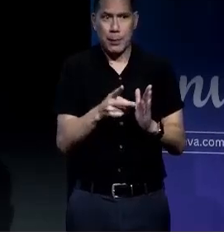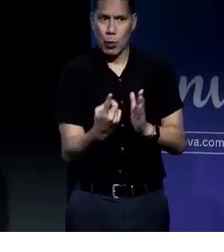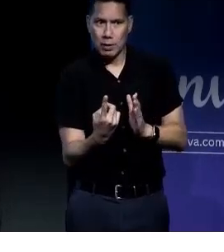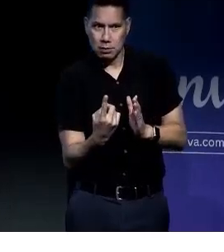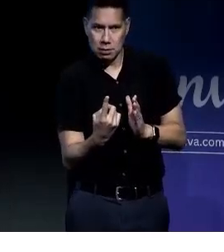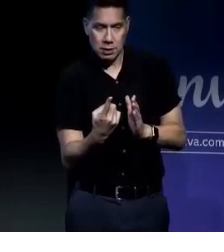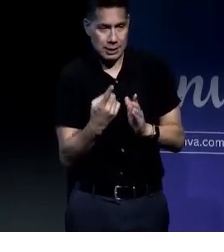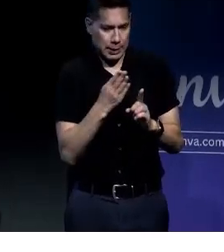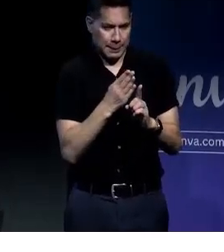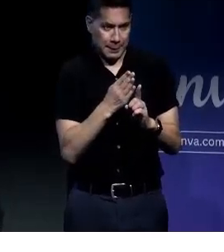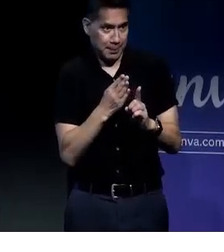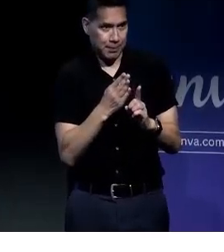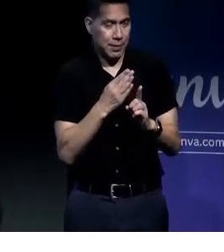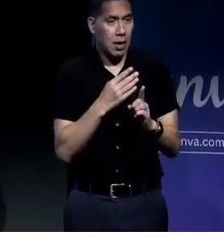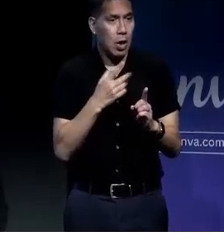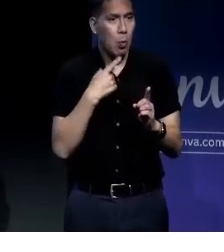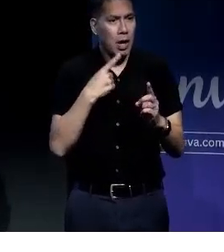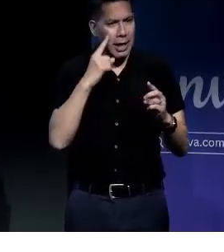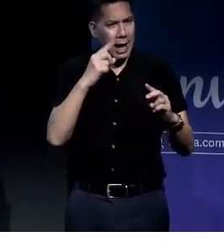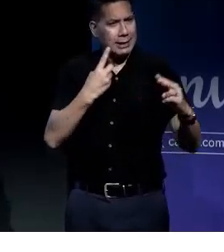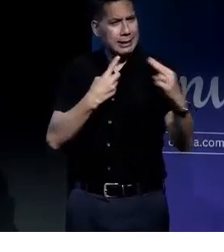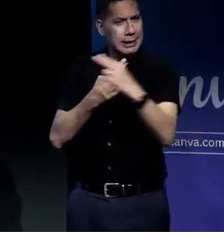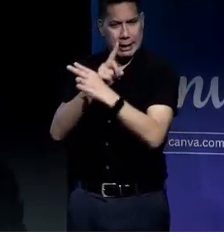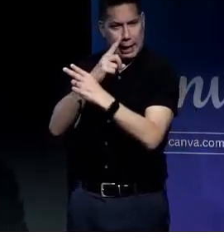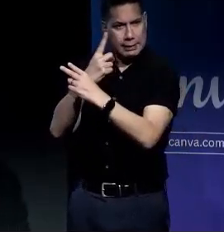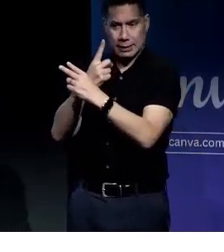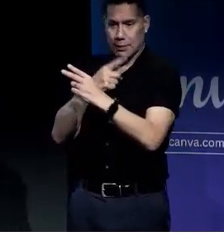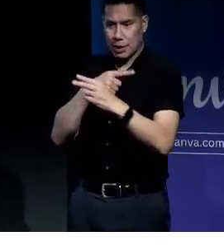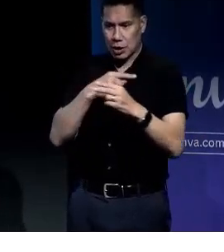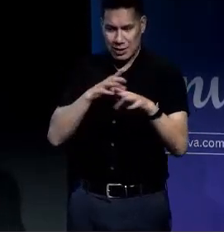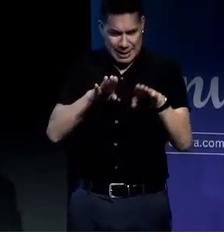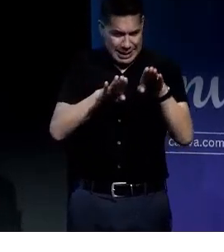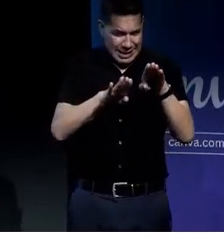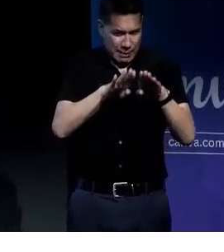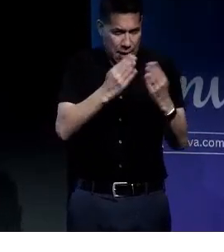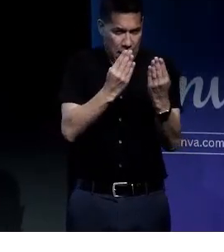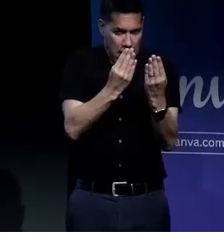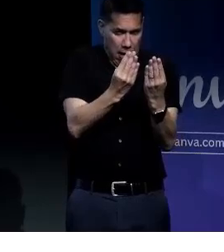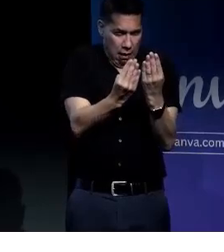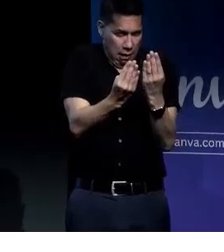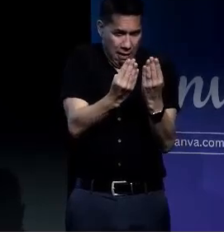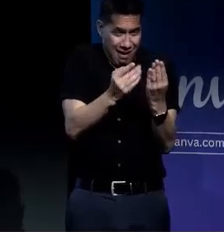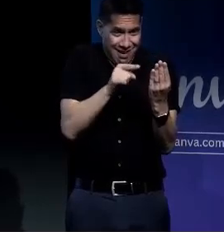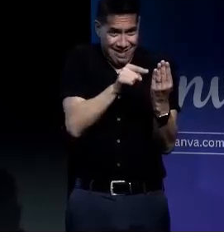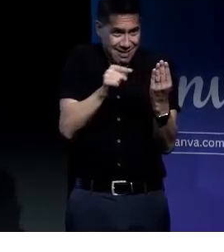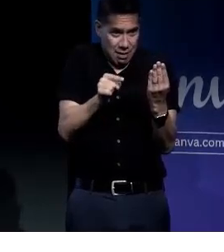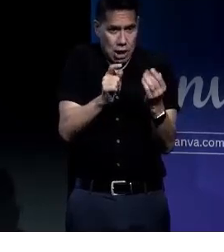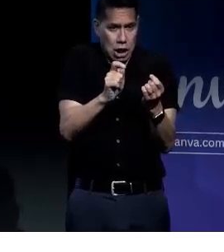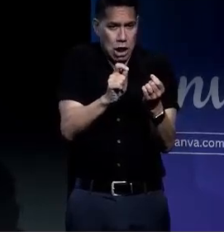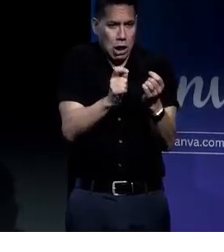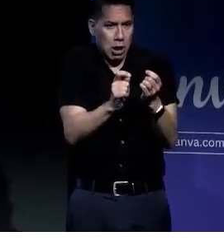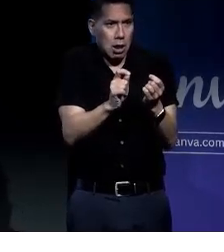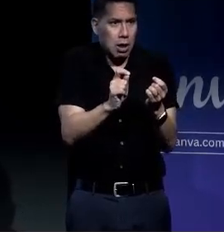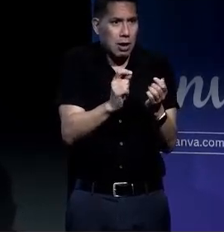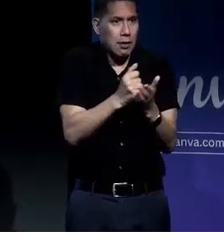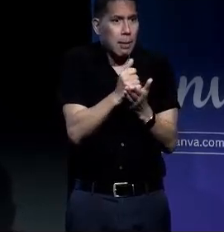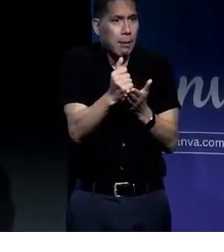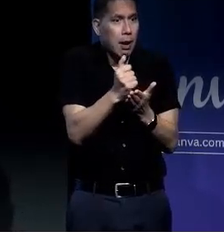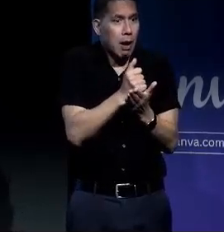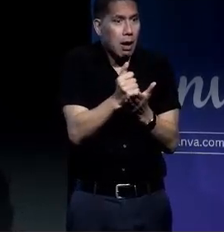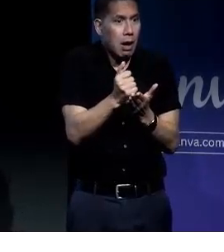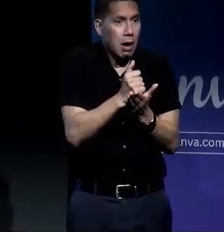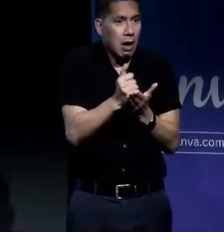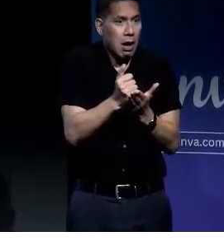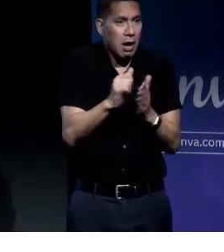even see anything in some of these blocks is they were so close that changing the colour numerically didn't